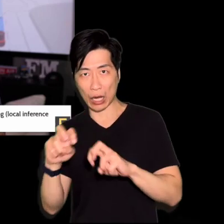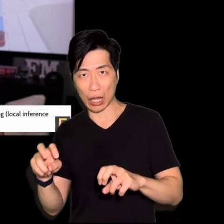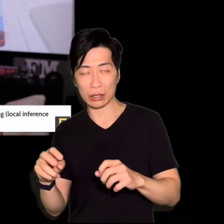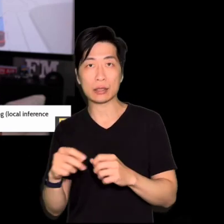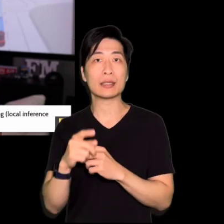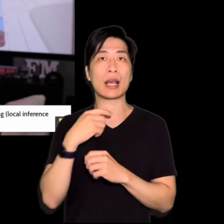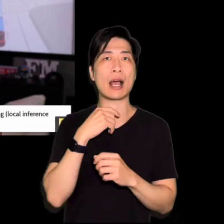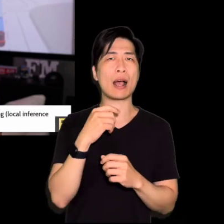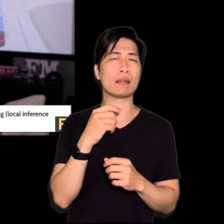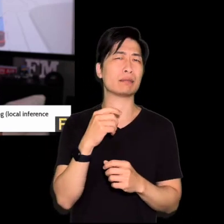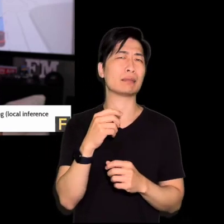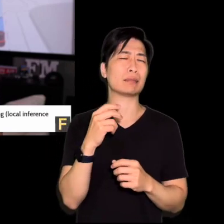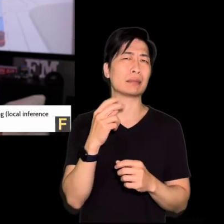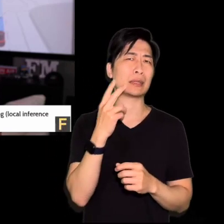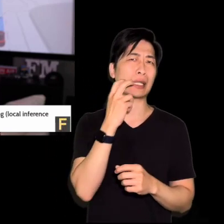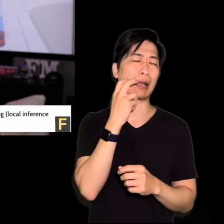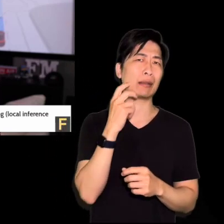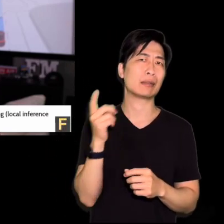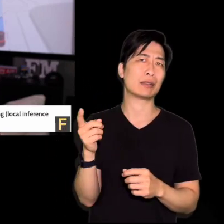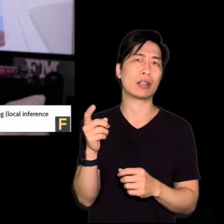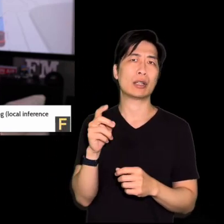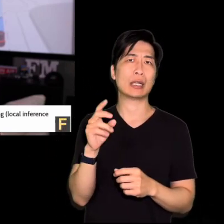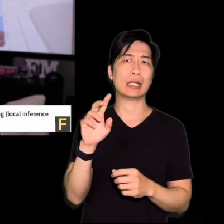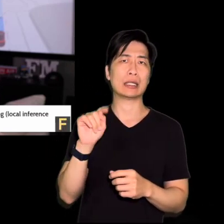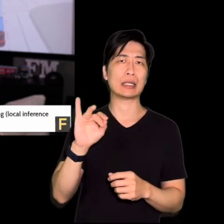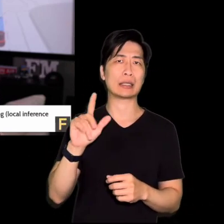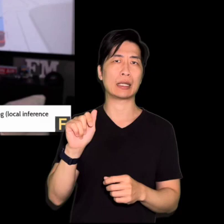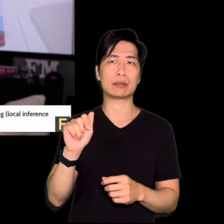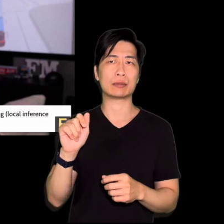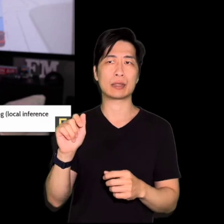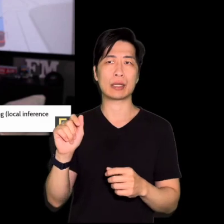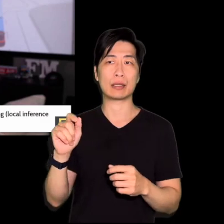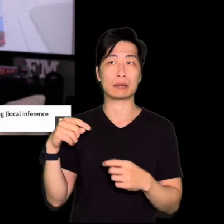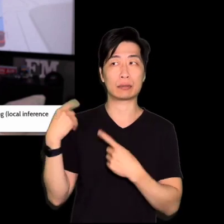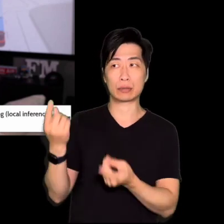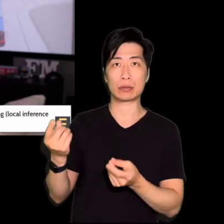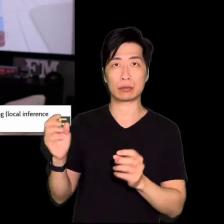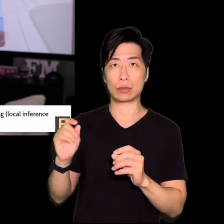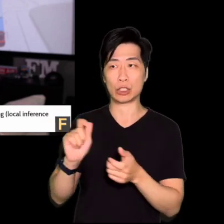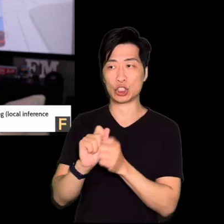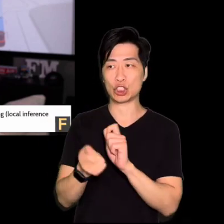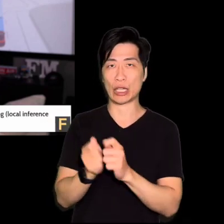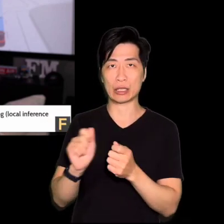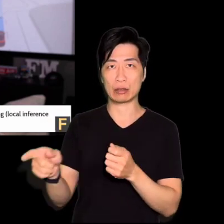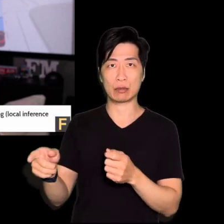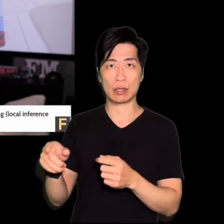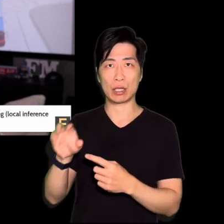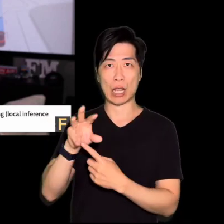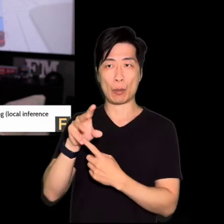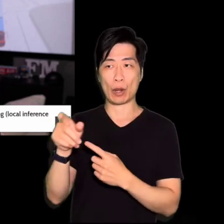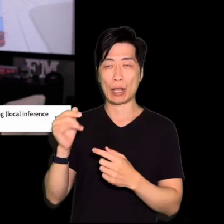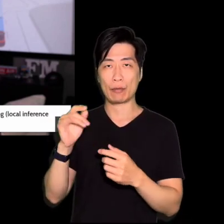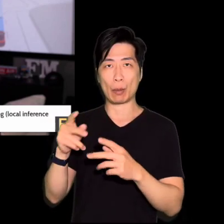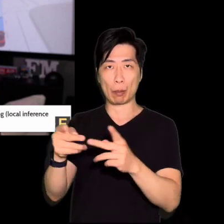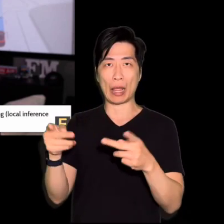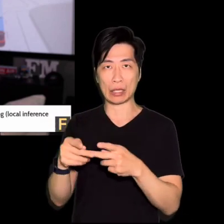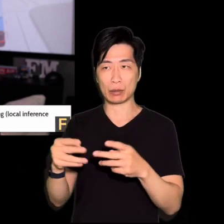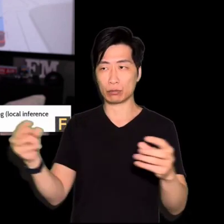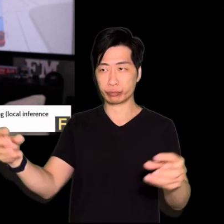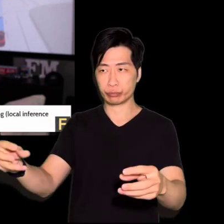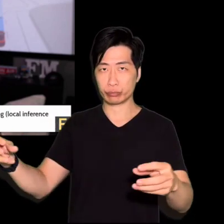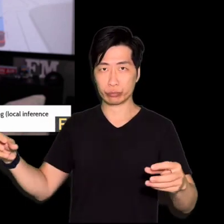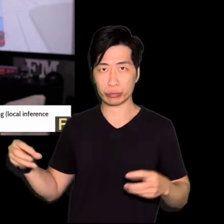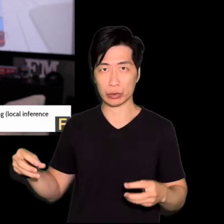very hard to believe that Tesla wouldn't have made a change to the placement of the cameras by now. If there was something wrong